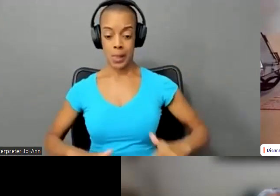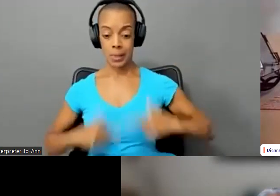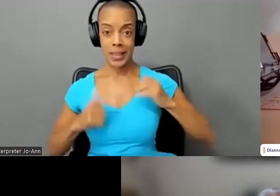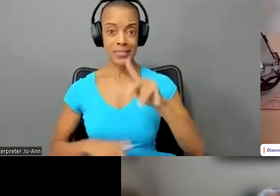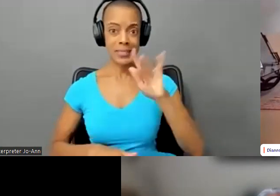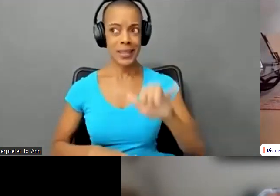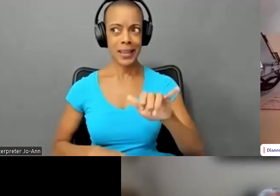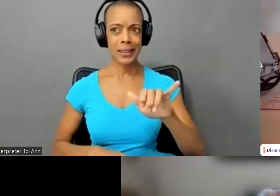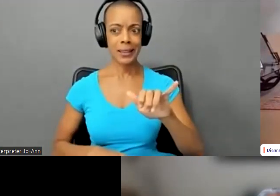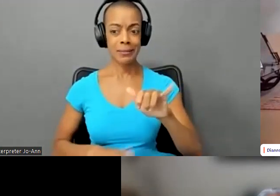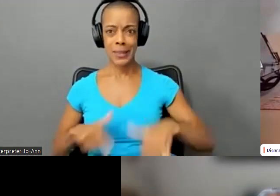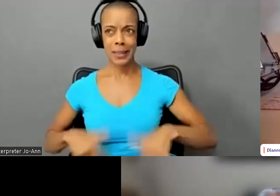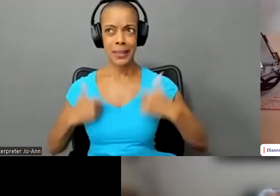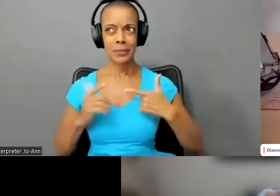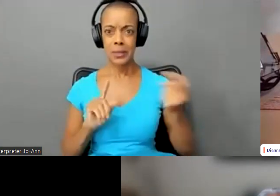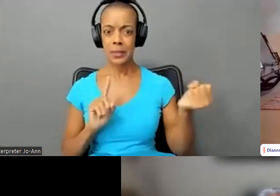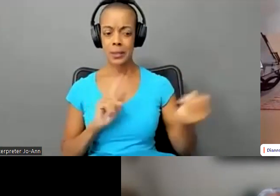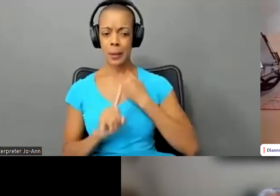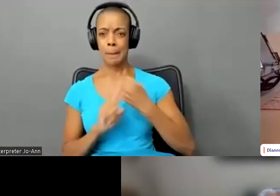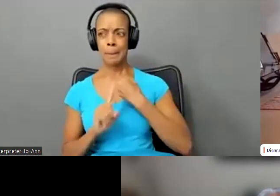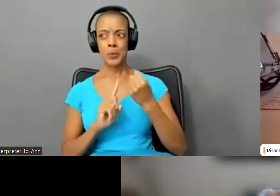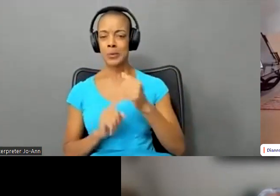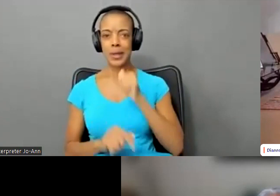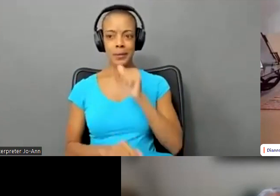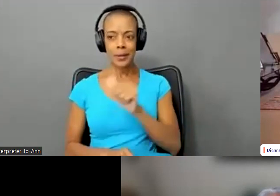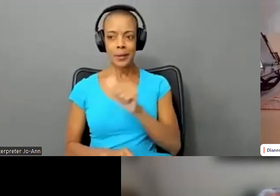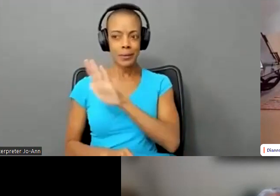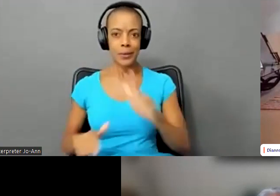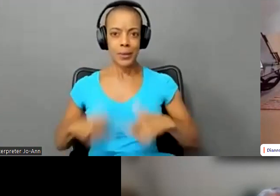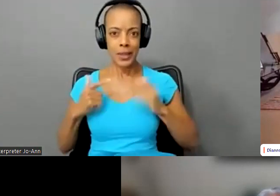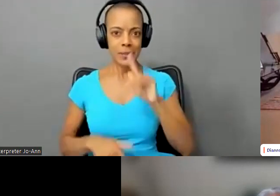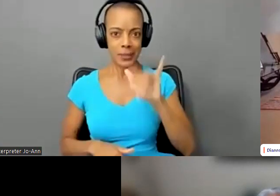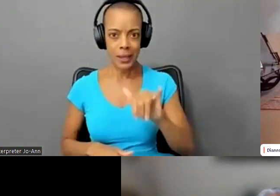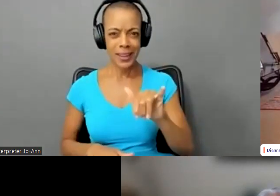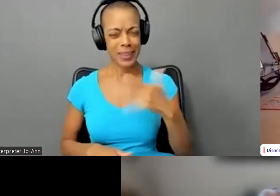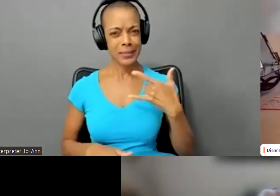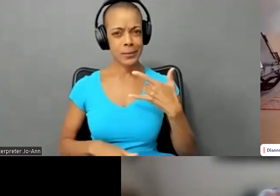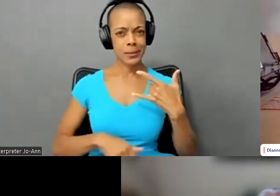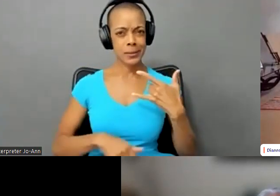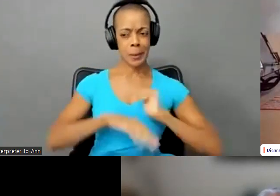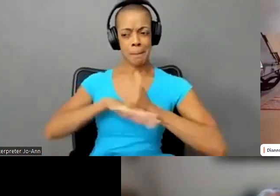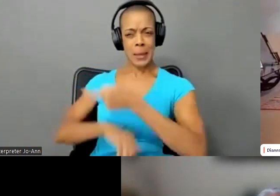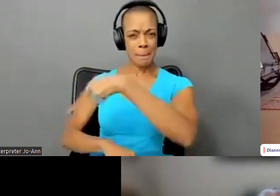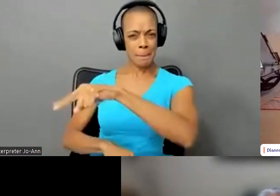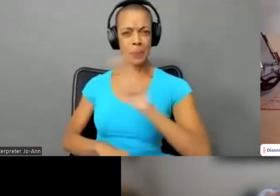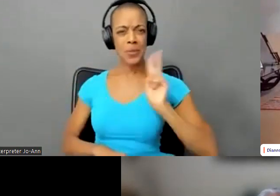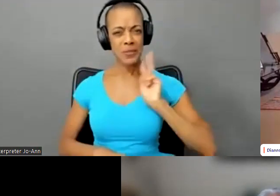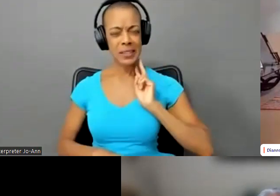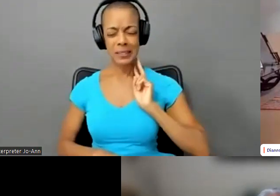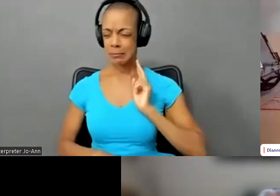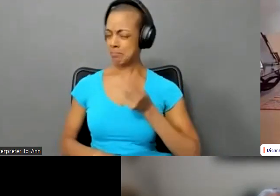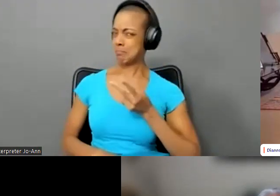a lifestyle, right? Then that really centers kind of the blame on the victim. And so I tend again to see a lot of